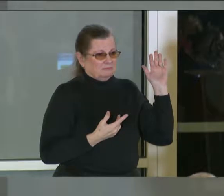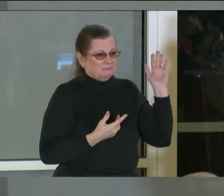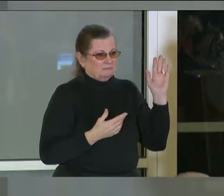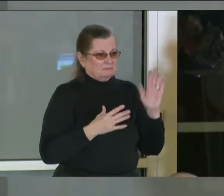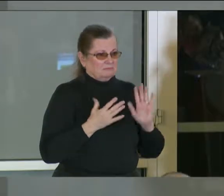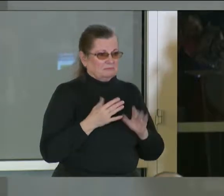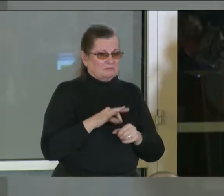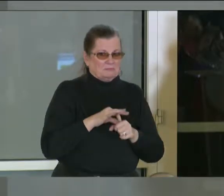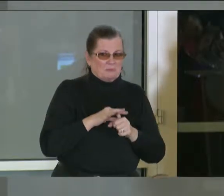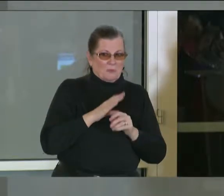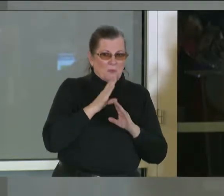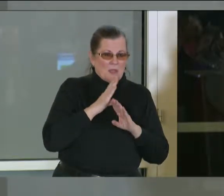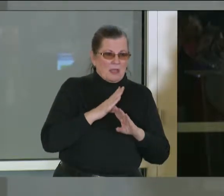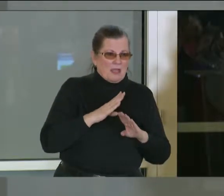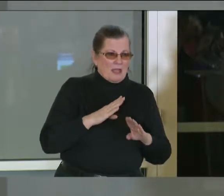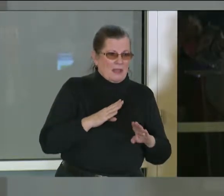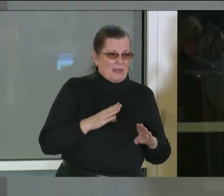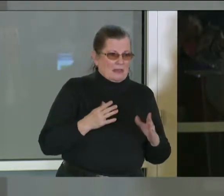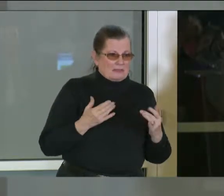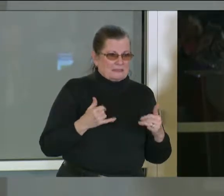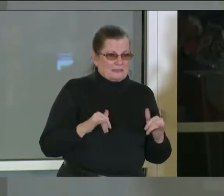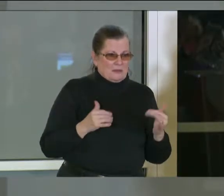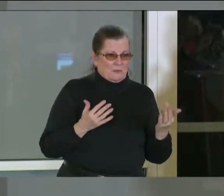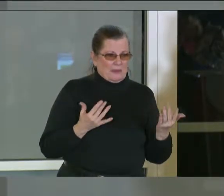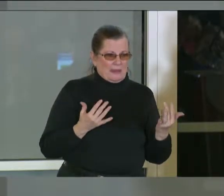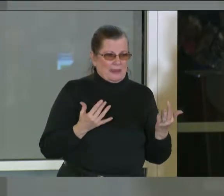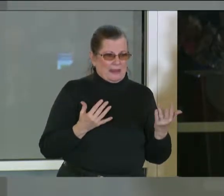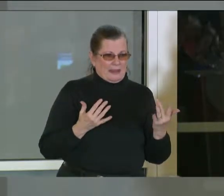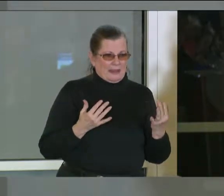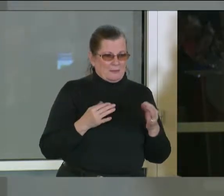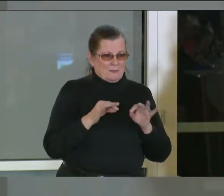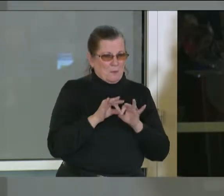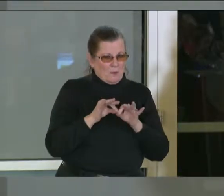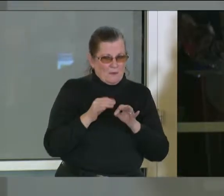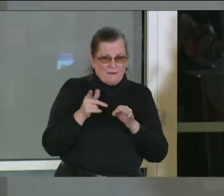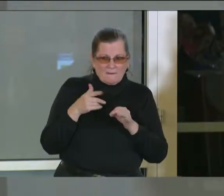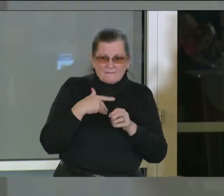Give a few more seconds, make sure everyone gets in.